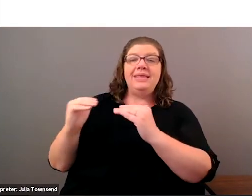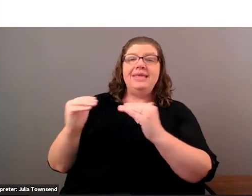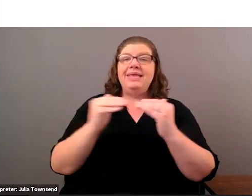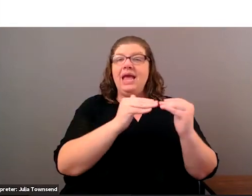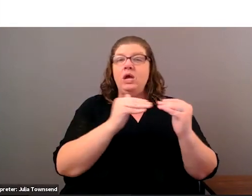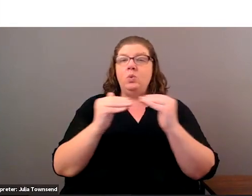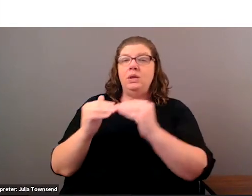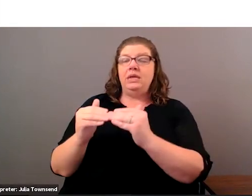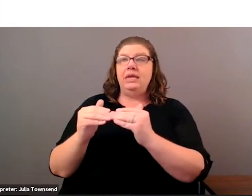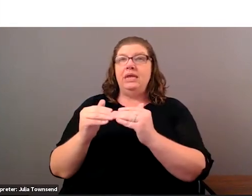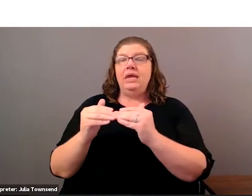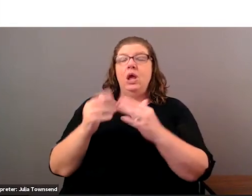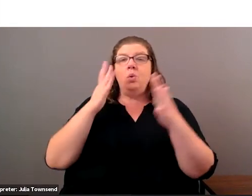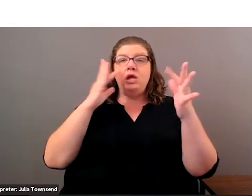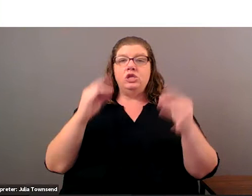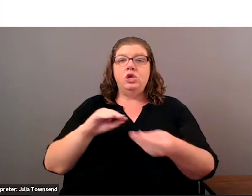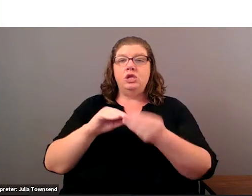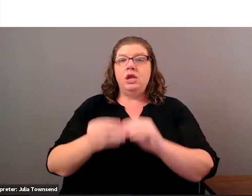number